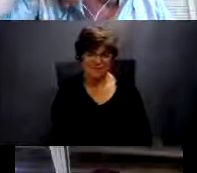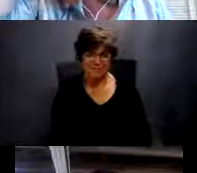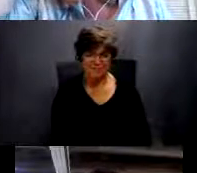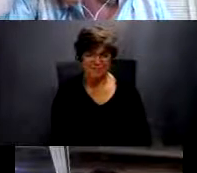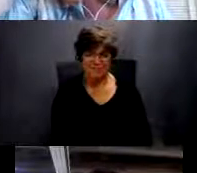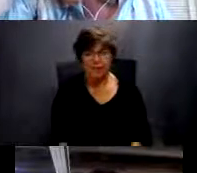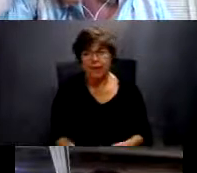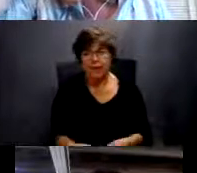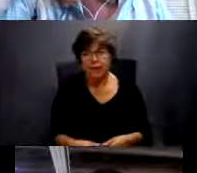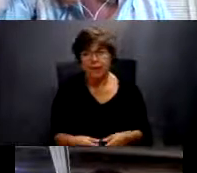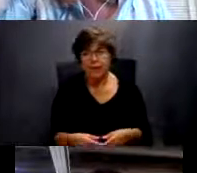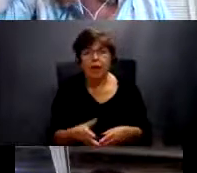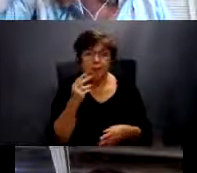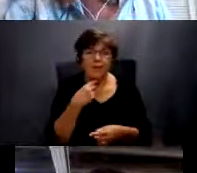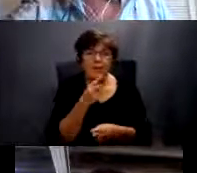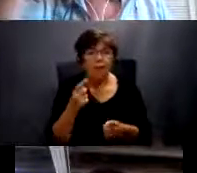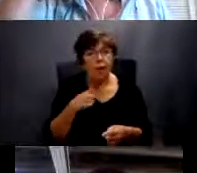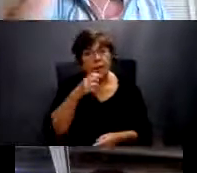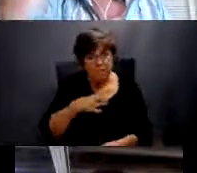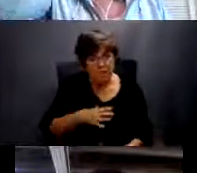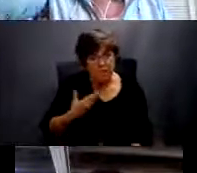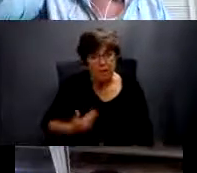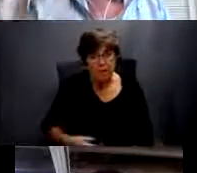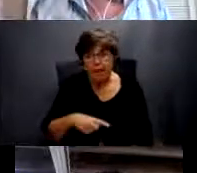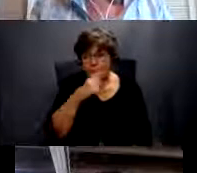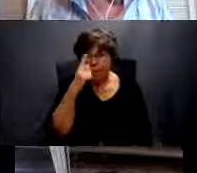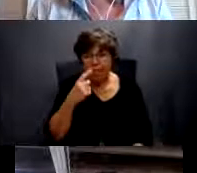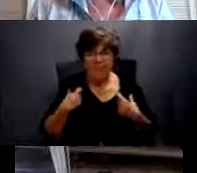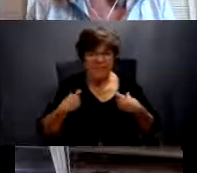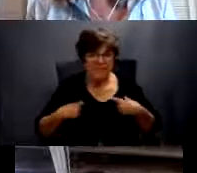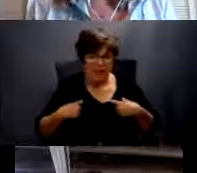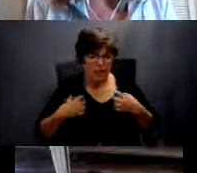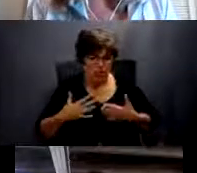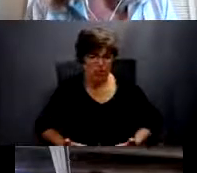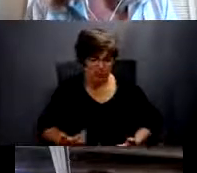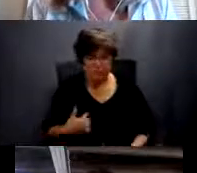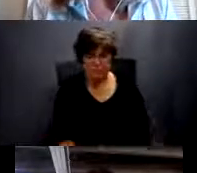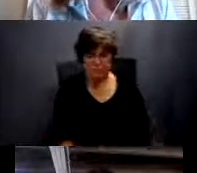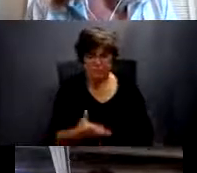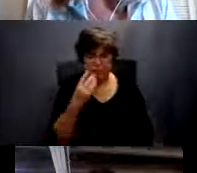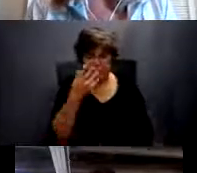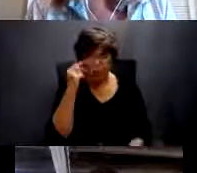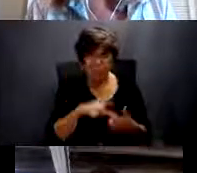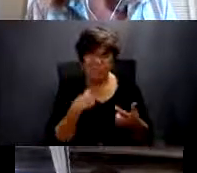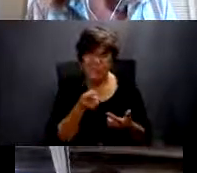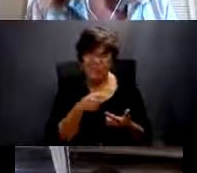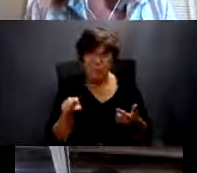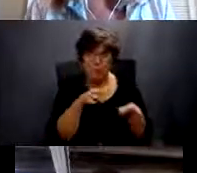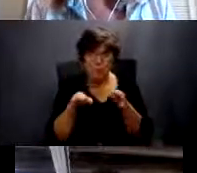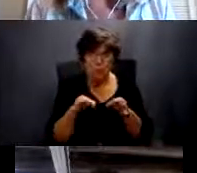everything. Also female and black tank style top. Yes, I forget everything to